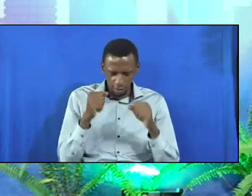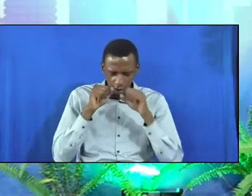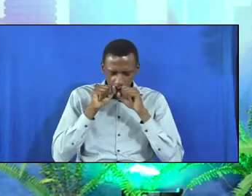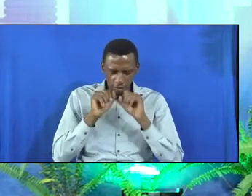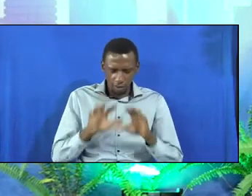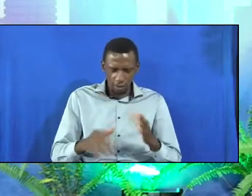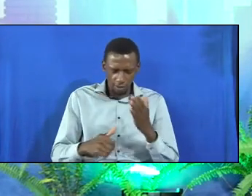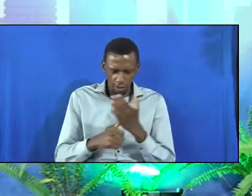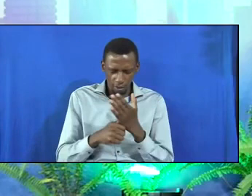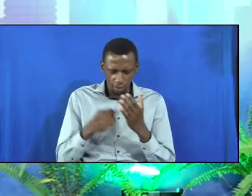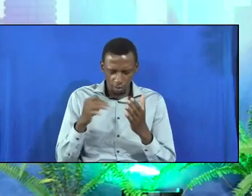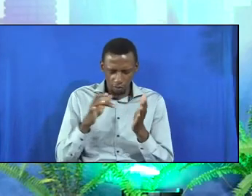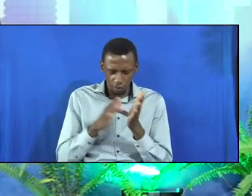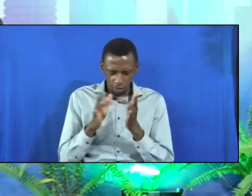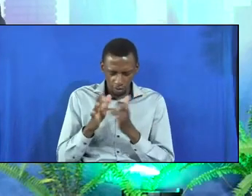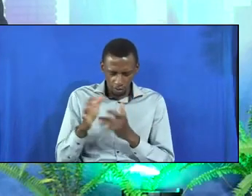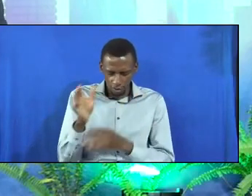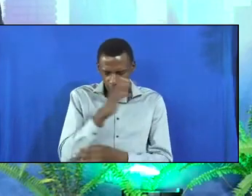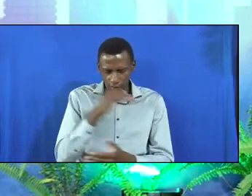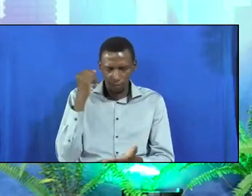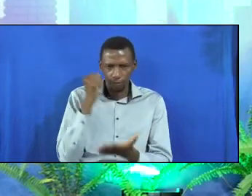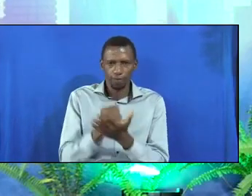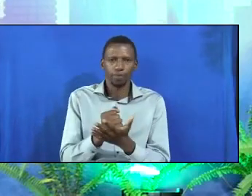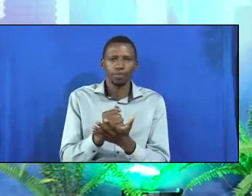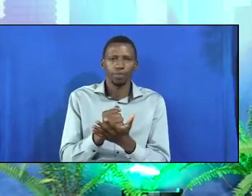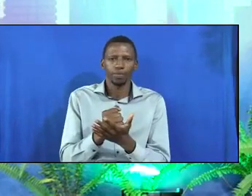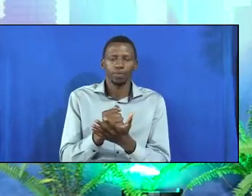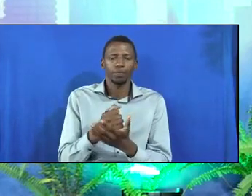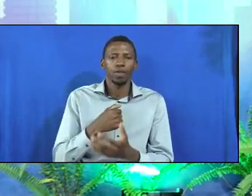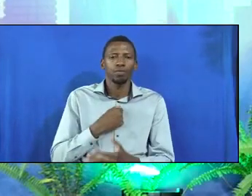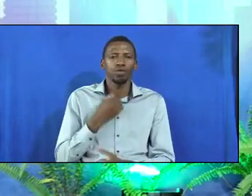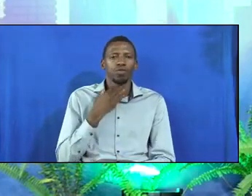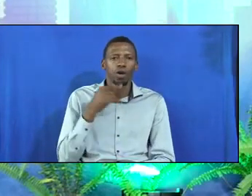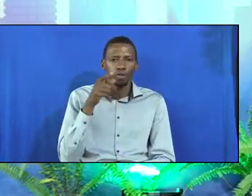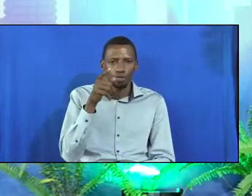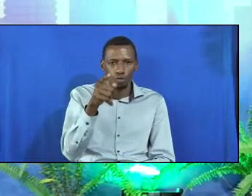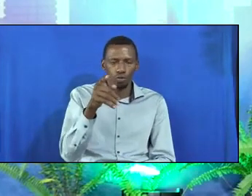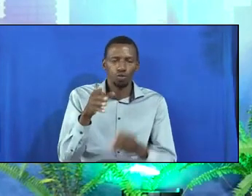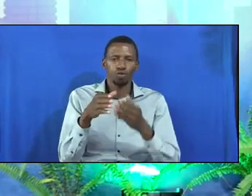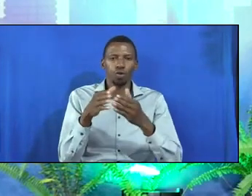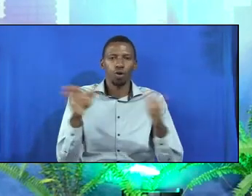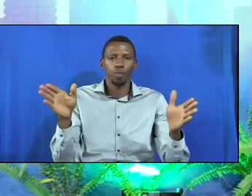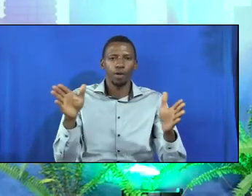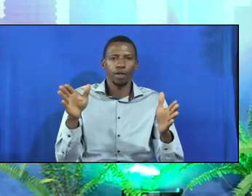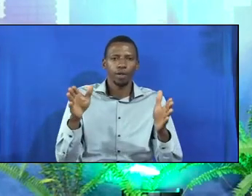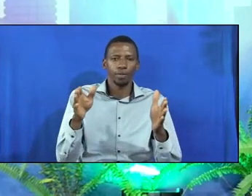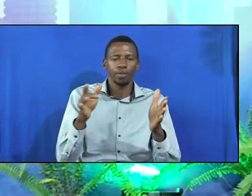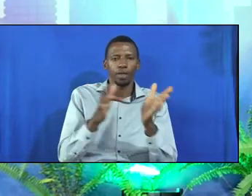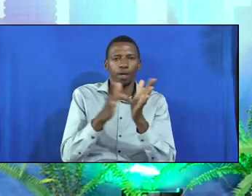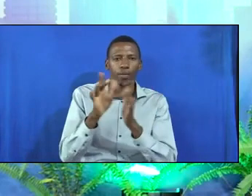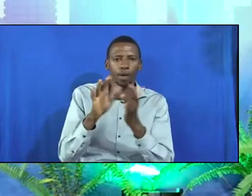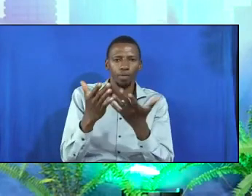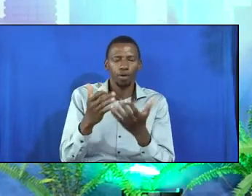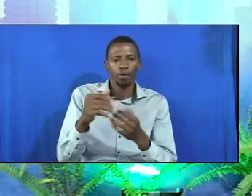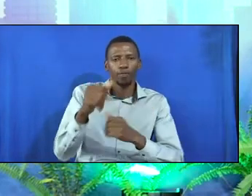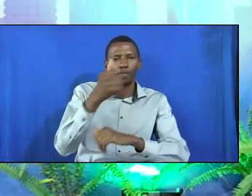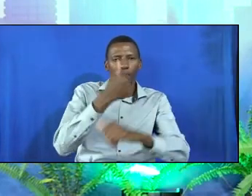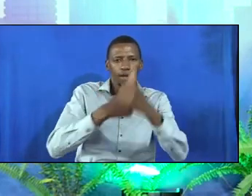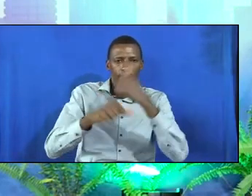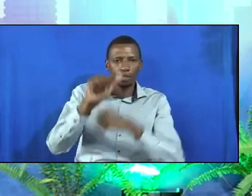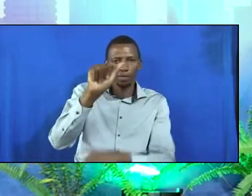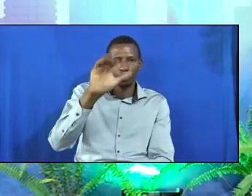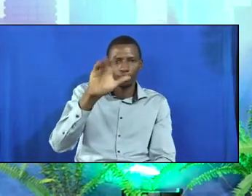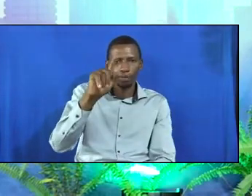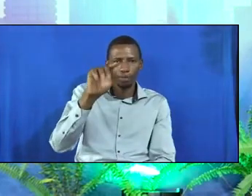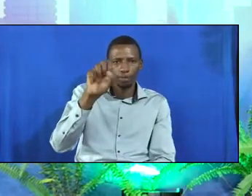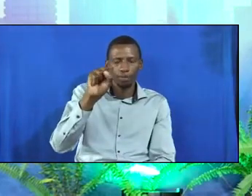Jesus. Amen. I want you to turn with me to the book of Acts, chapter